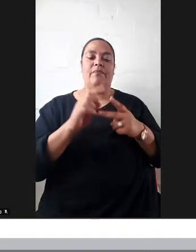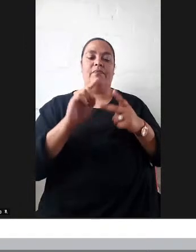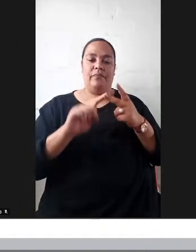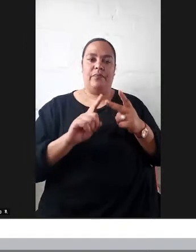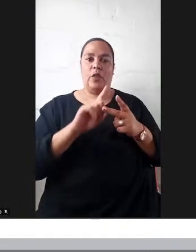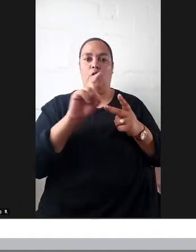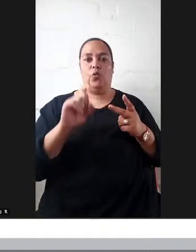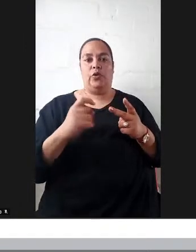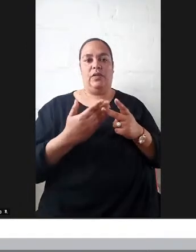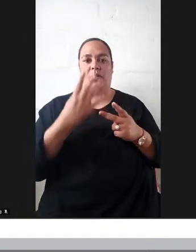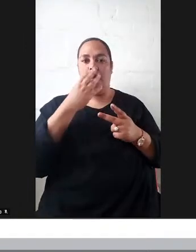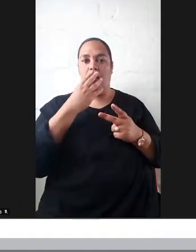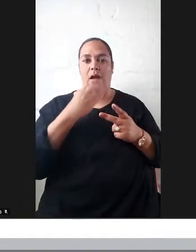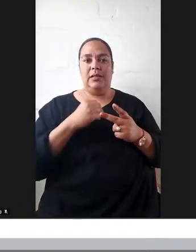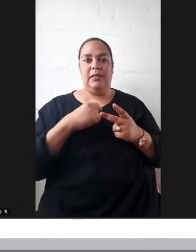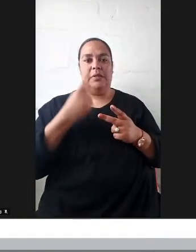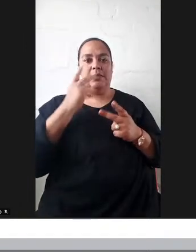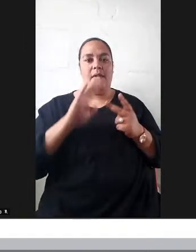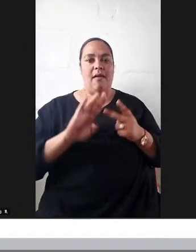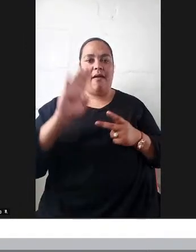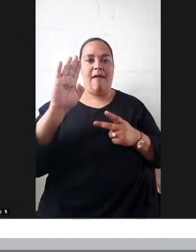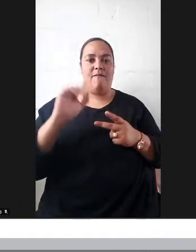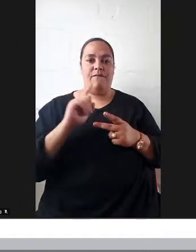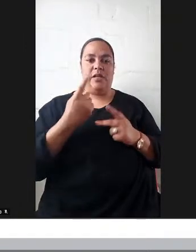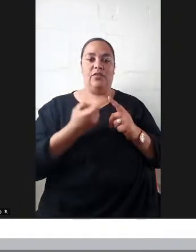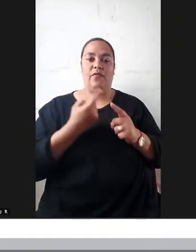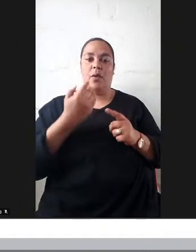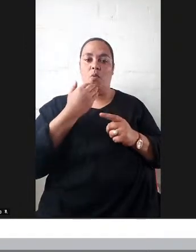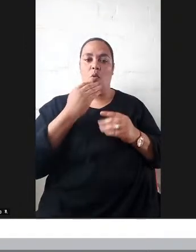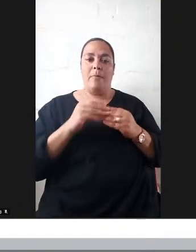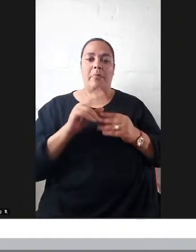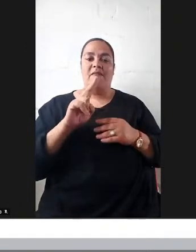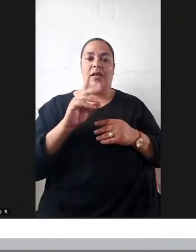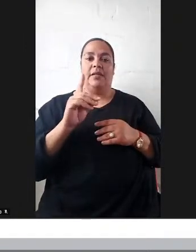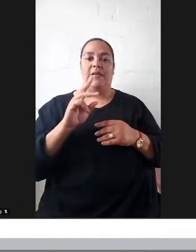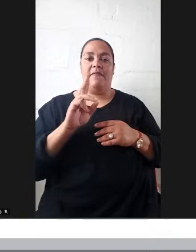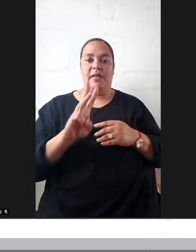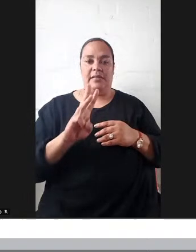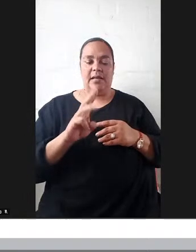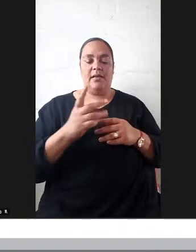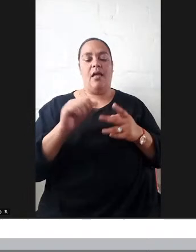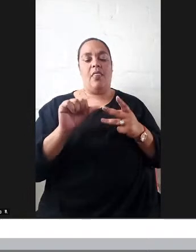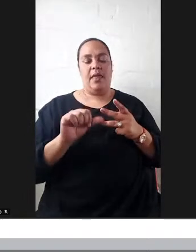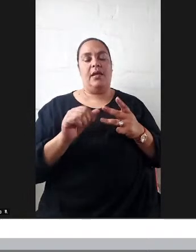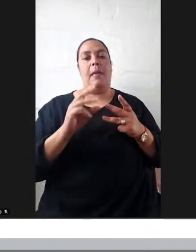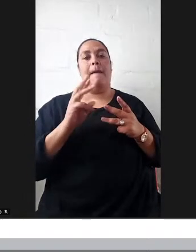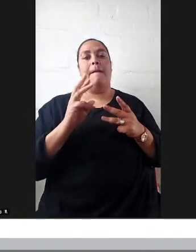questions, and I see a hand firstly from Member van der Westhuizen and then from Member Nkondlo.